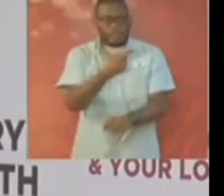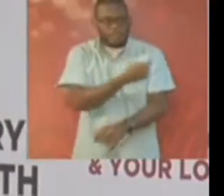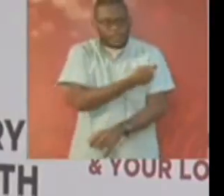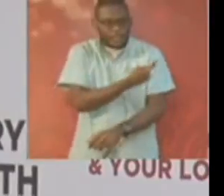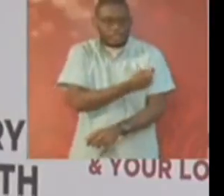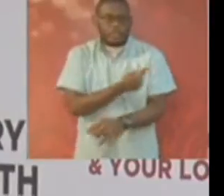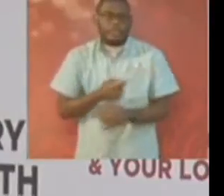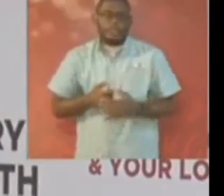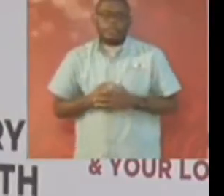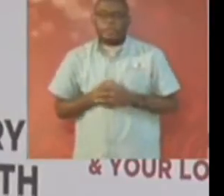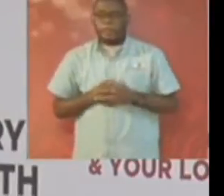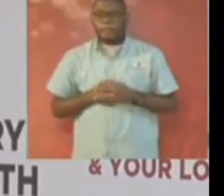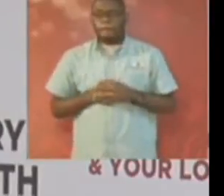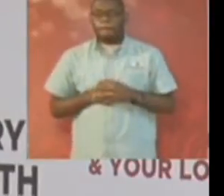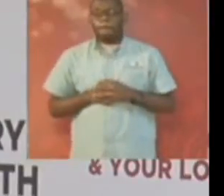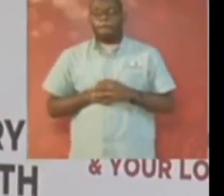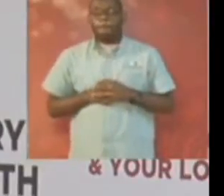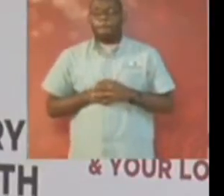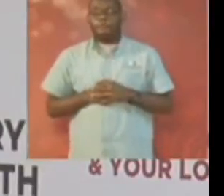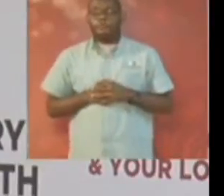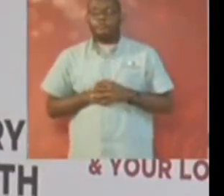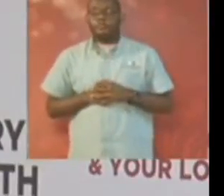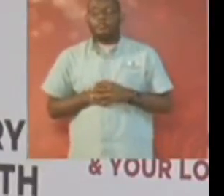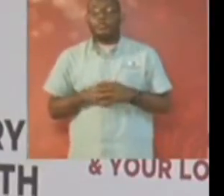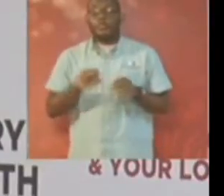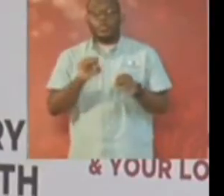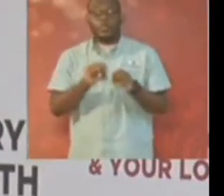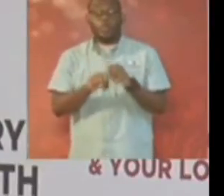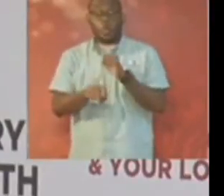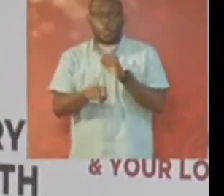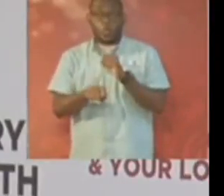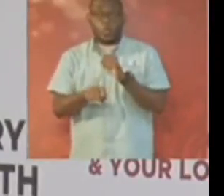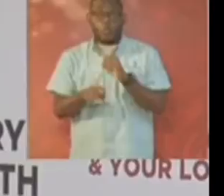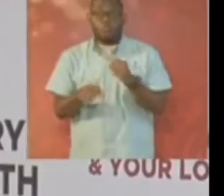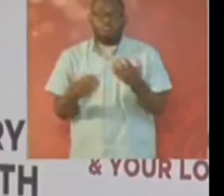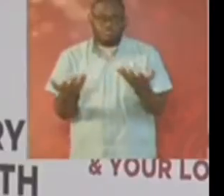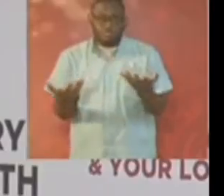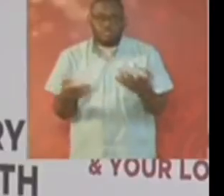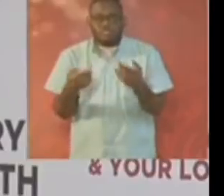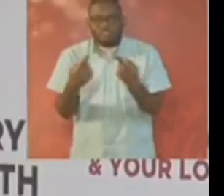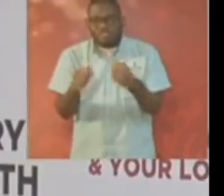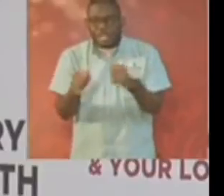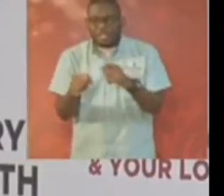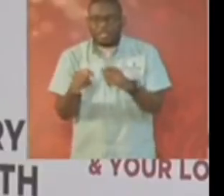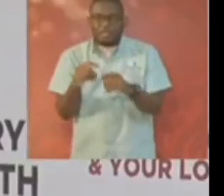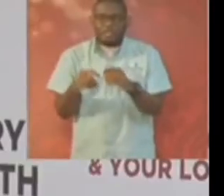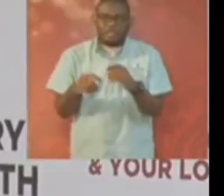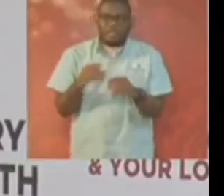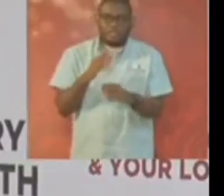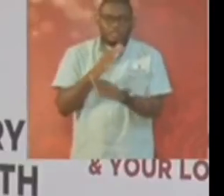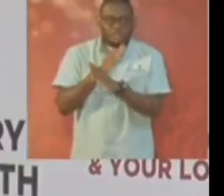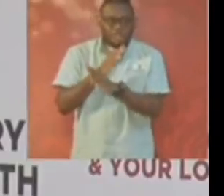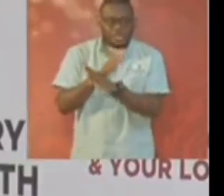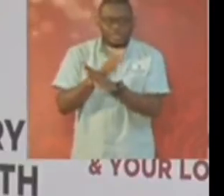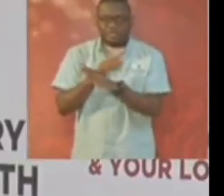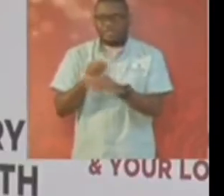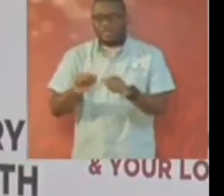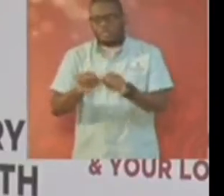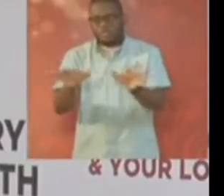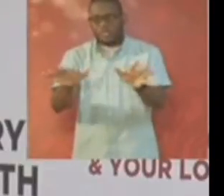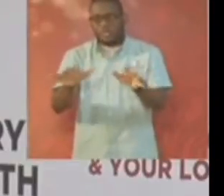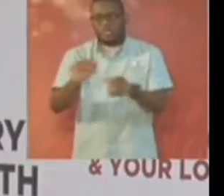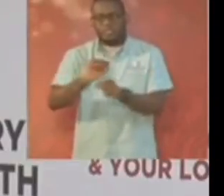of the surges in either deaths or cases based on our protection of targeted groups. So thank you